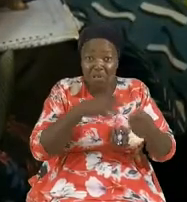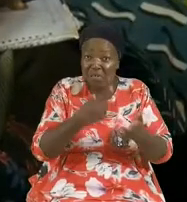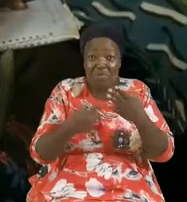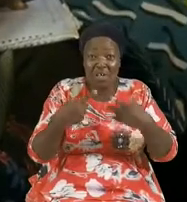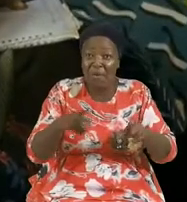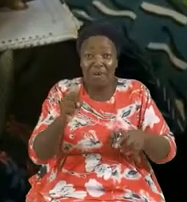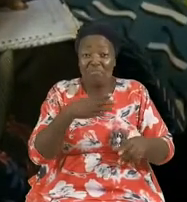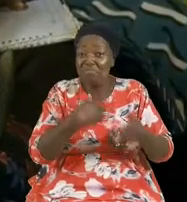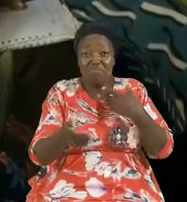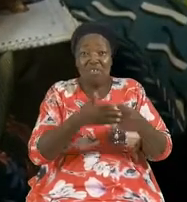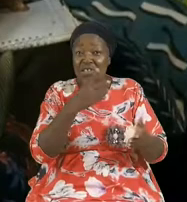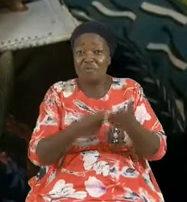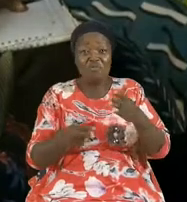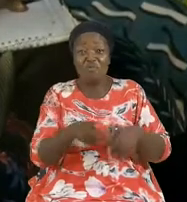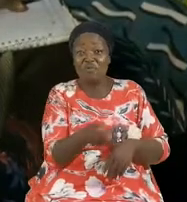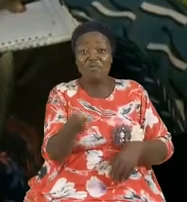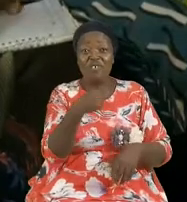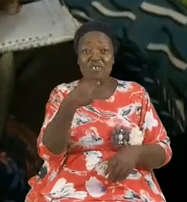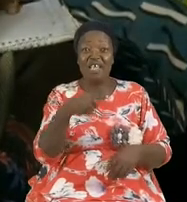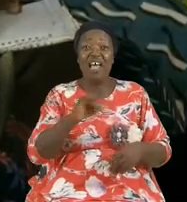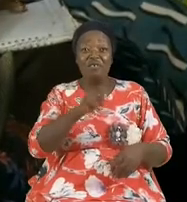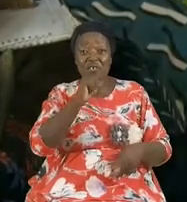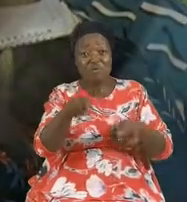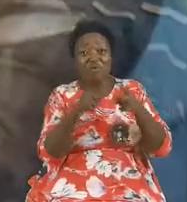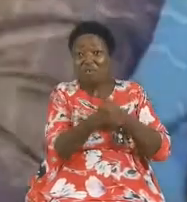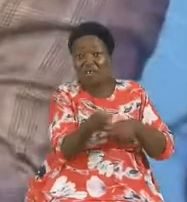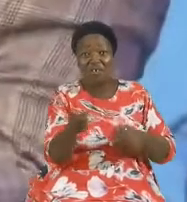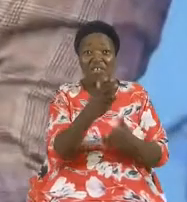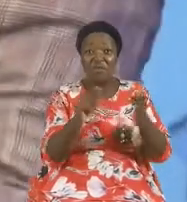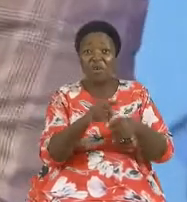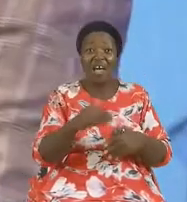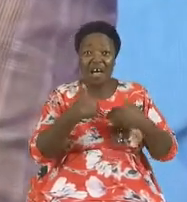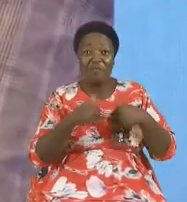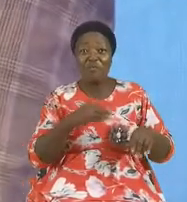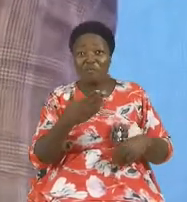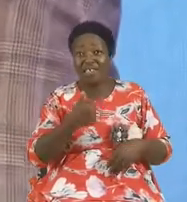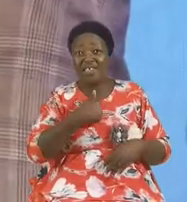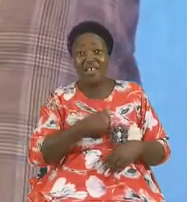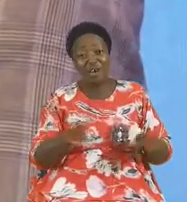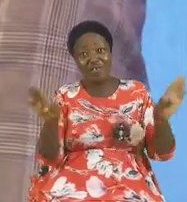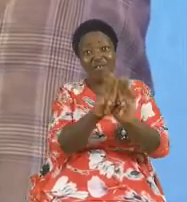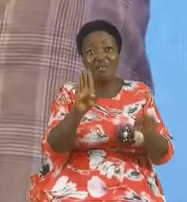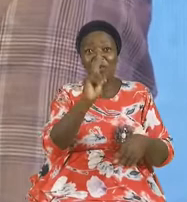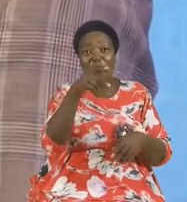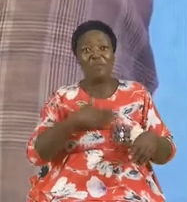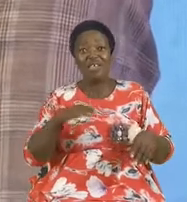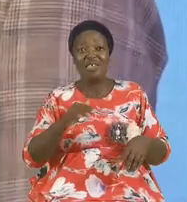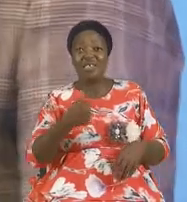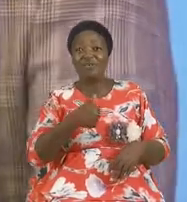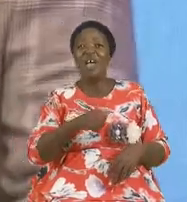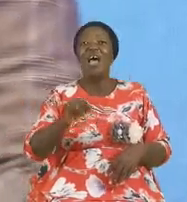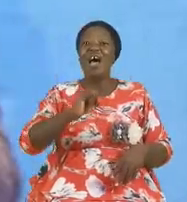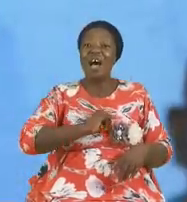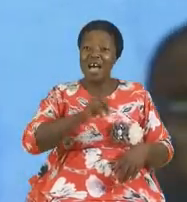with me. And no matter what happens, and no matter what they say, I'm not going to go into a corner somewhere